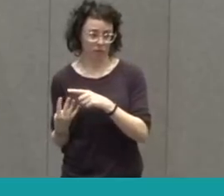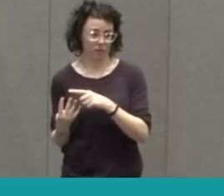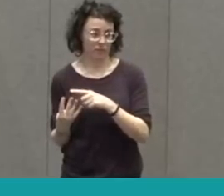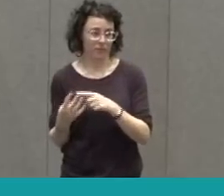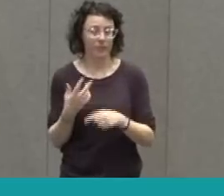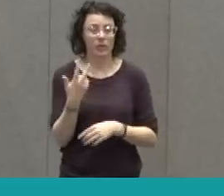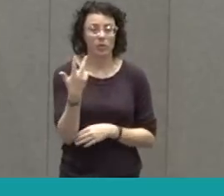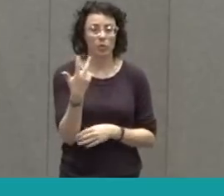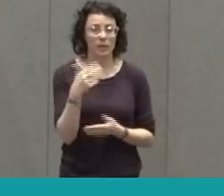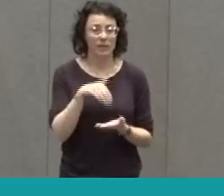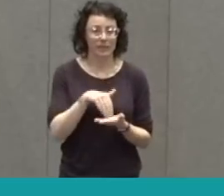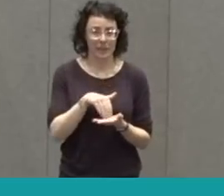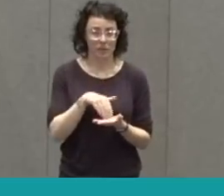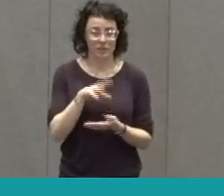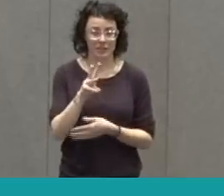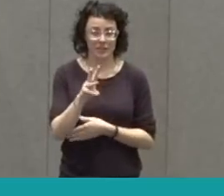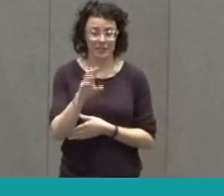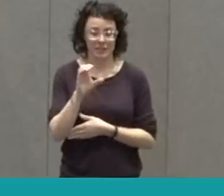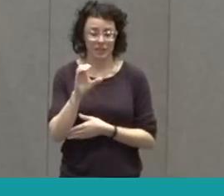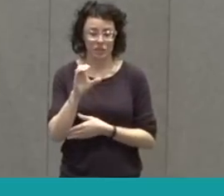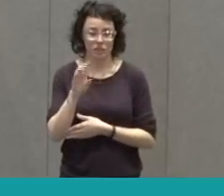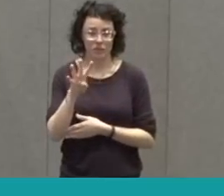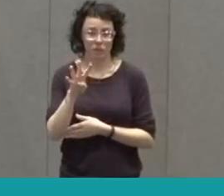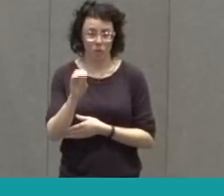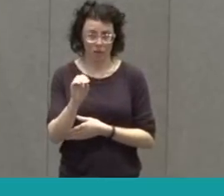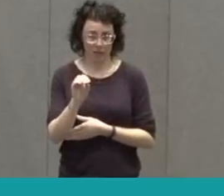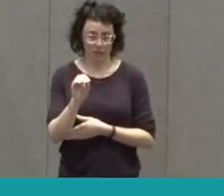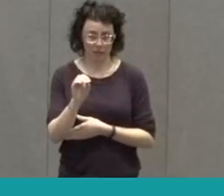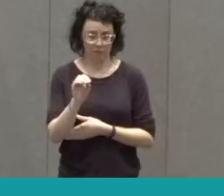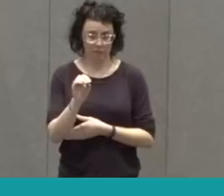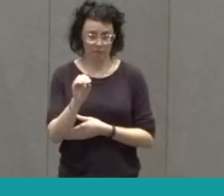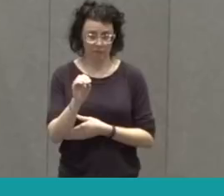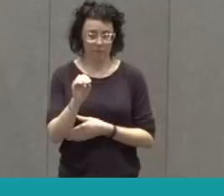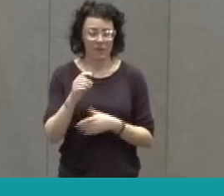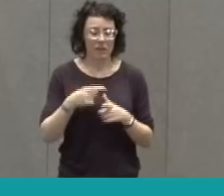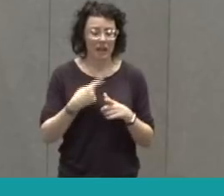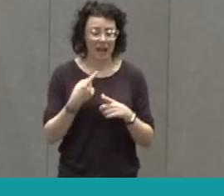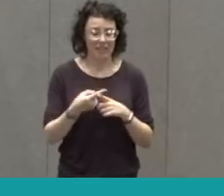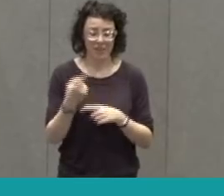3,640. And then I have to take a fourth times 10.